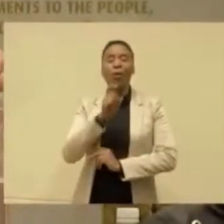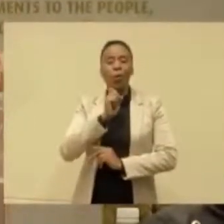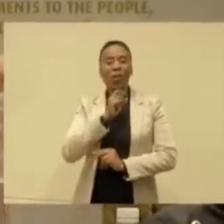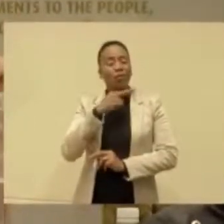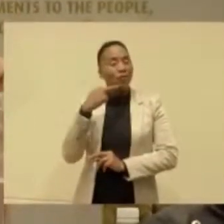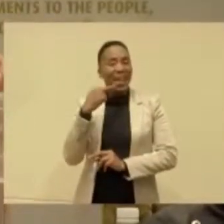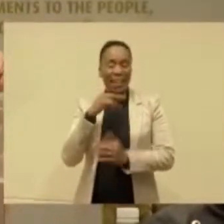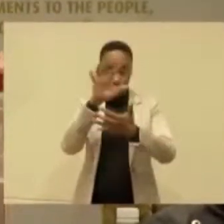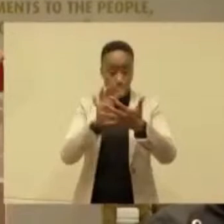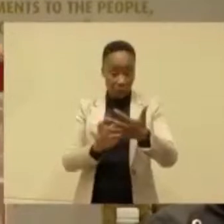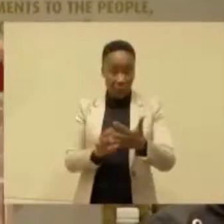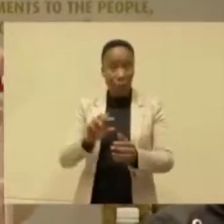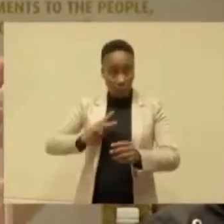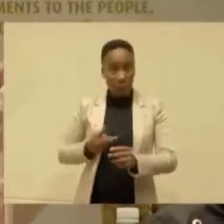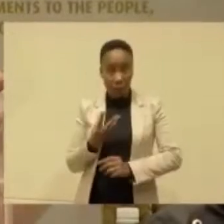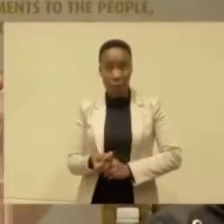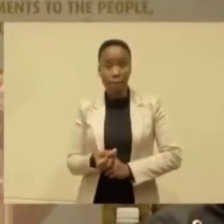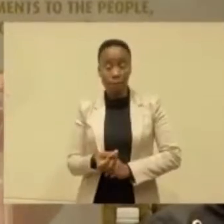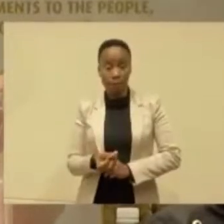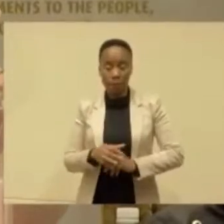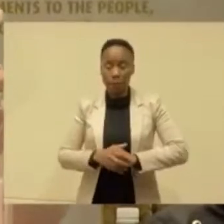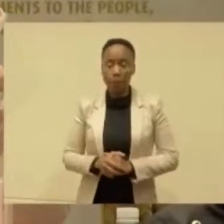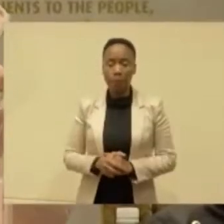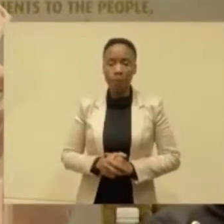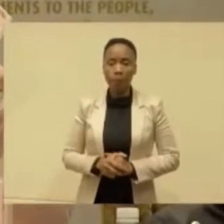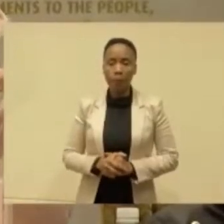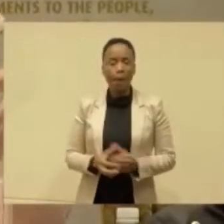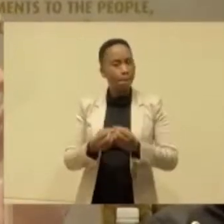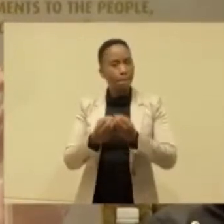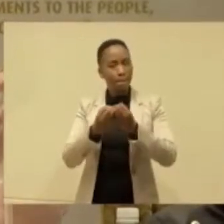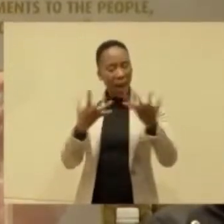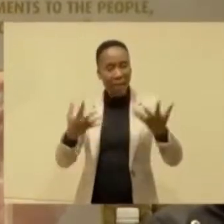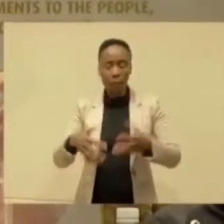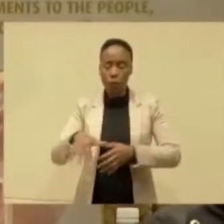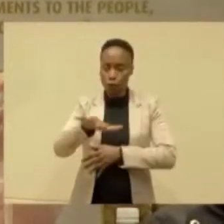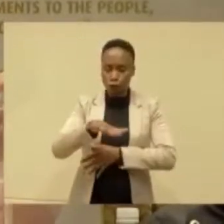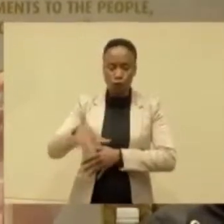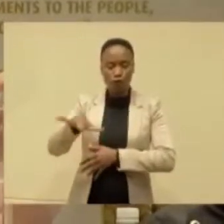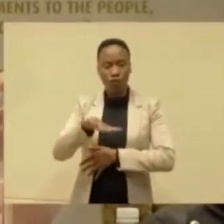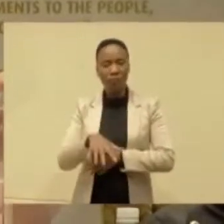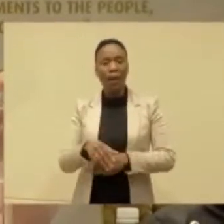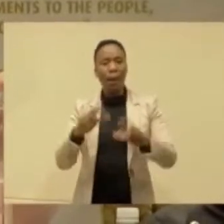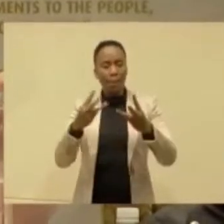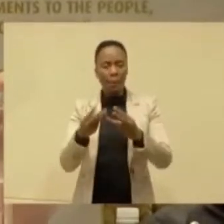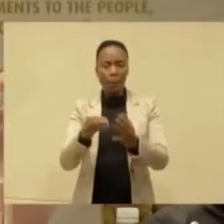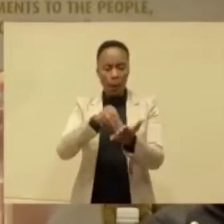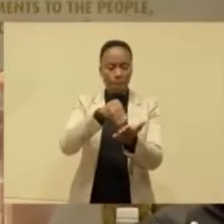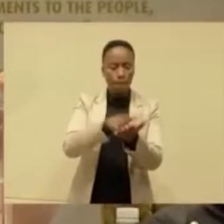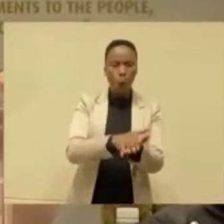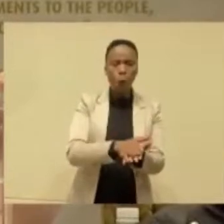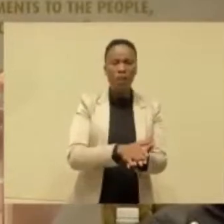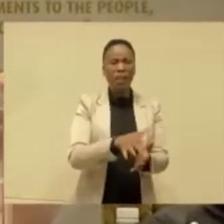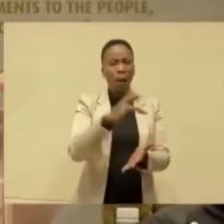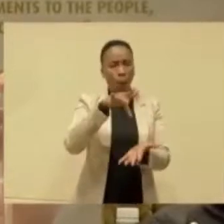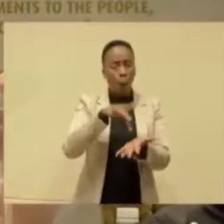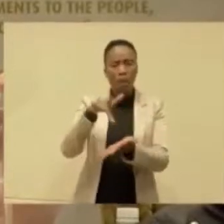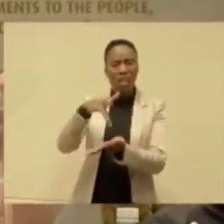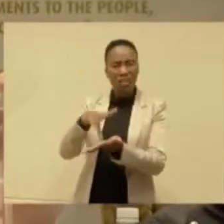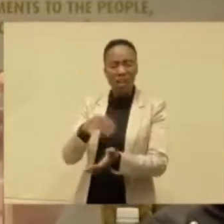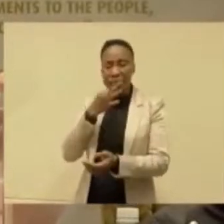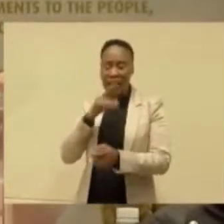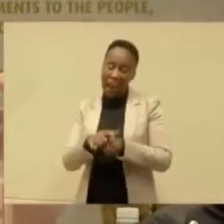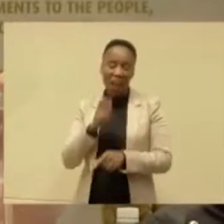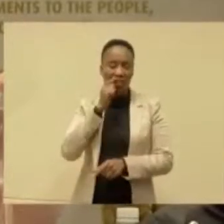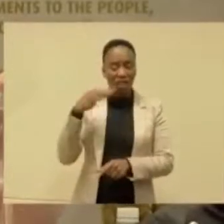having so in many instances people are being put in positions and they said they are gender focal